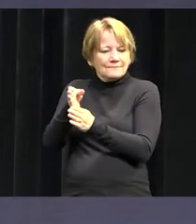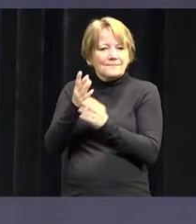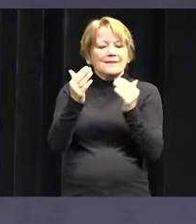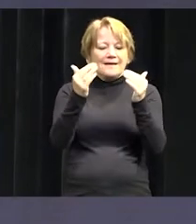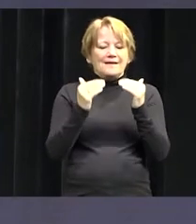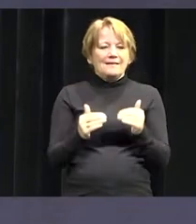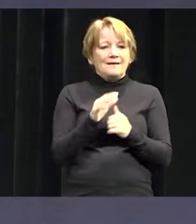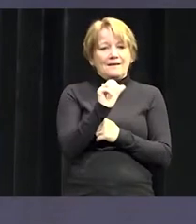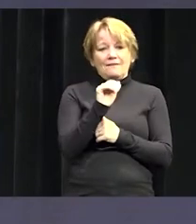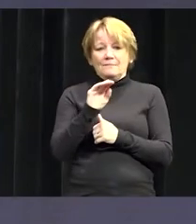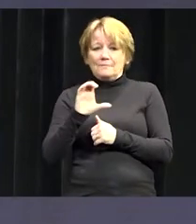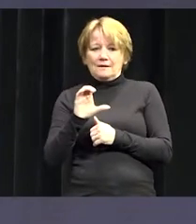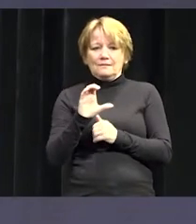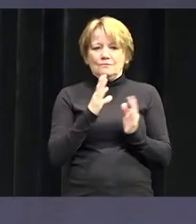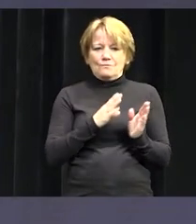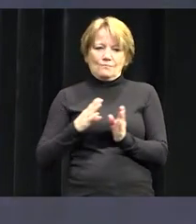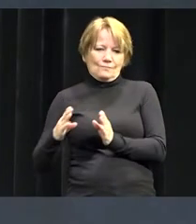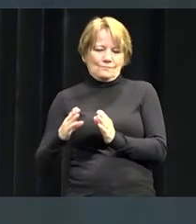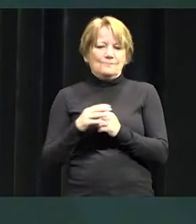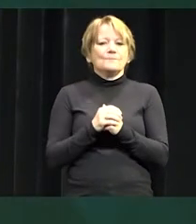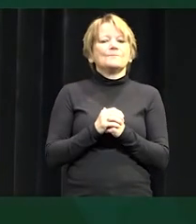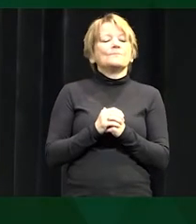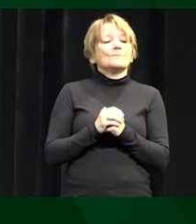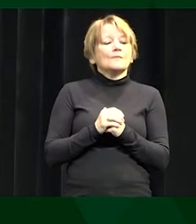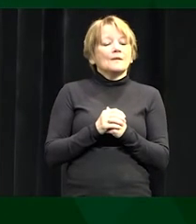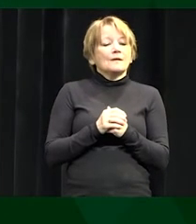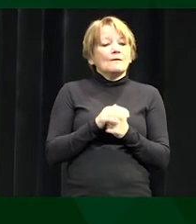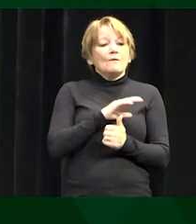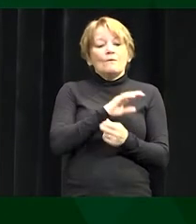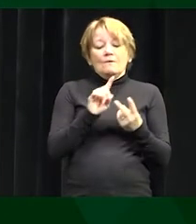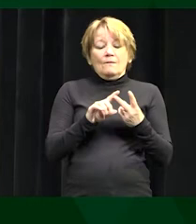called you are welcome to visit